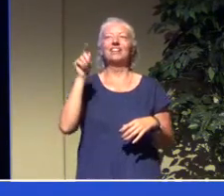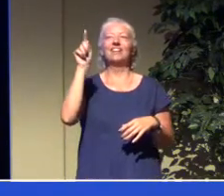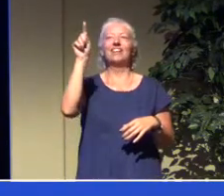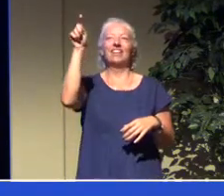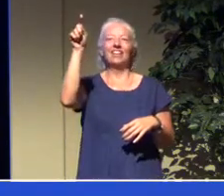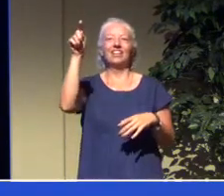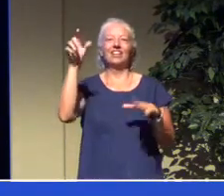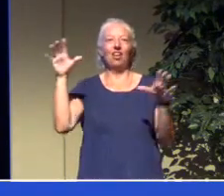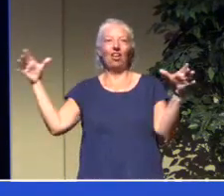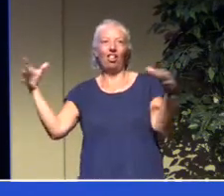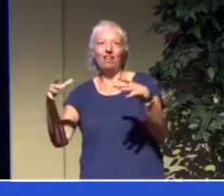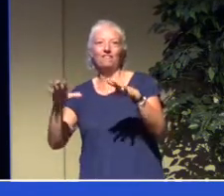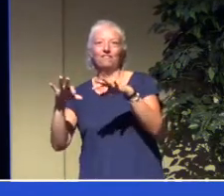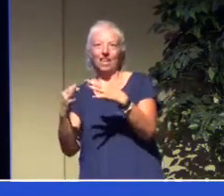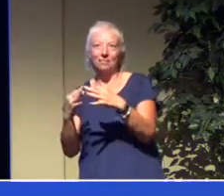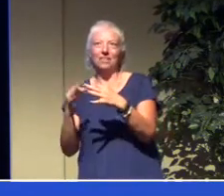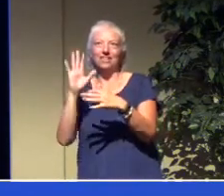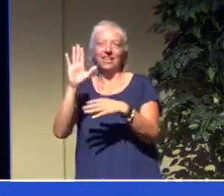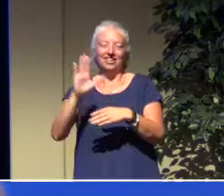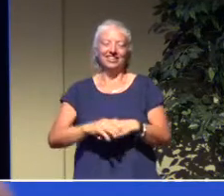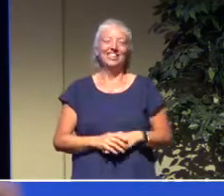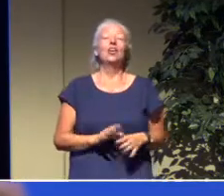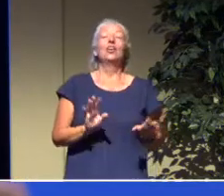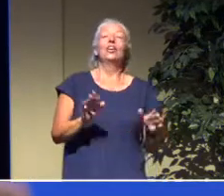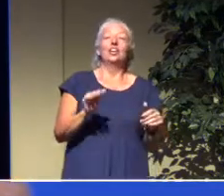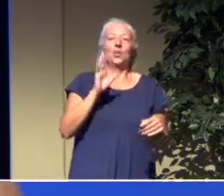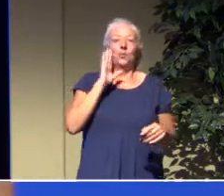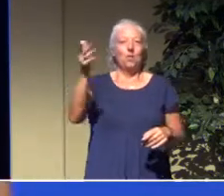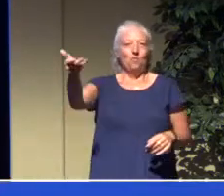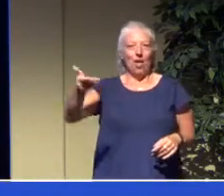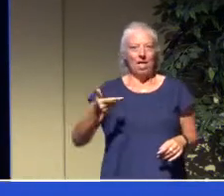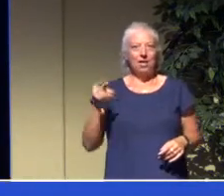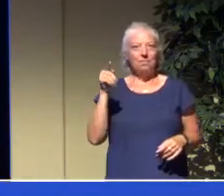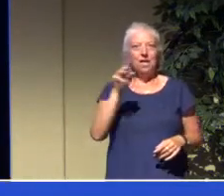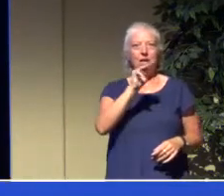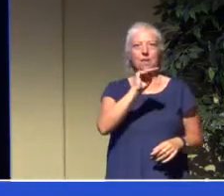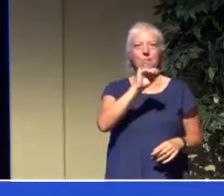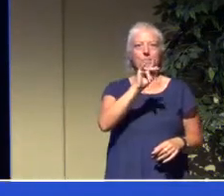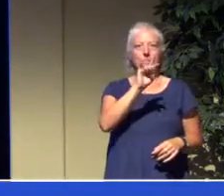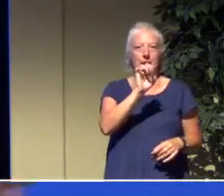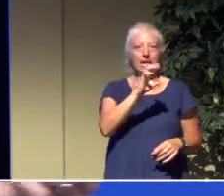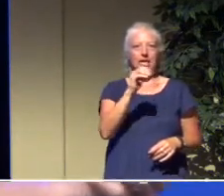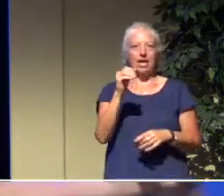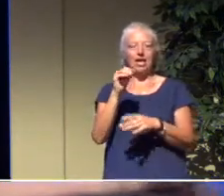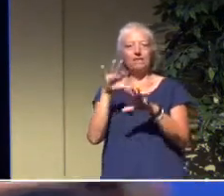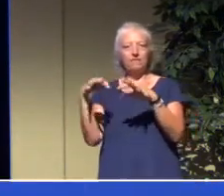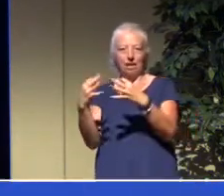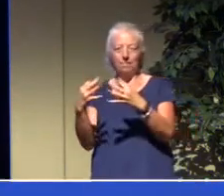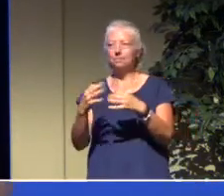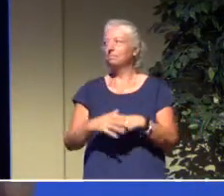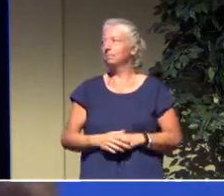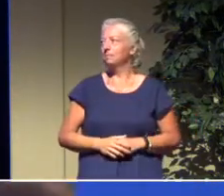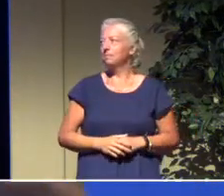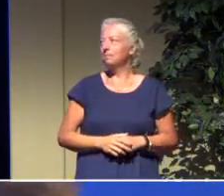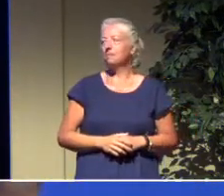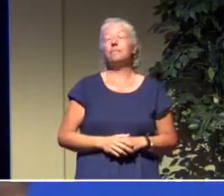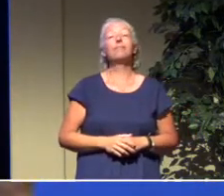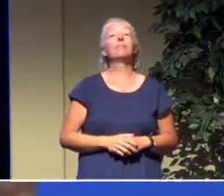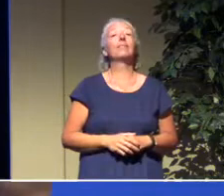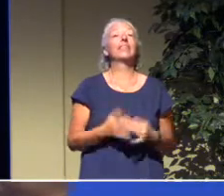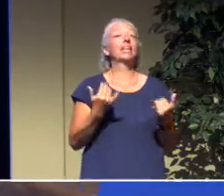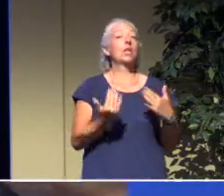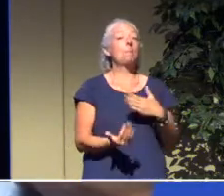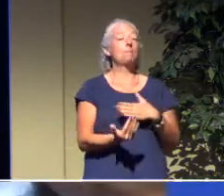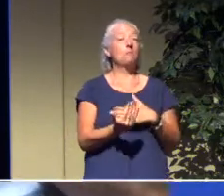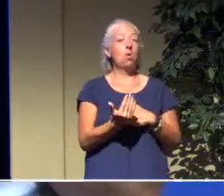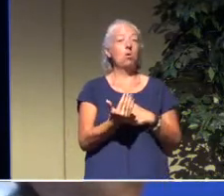family together, I guess. But anyway, we're gonna welcome them a little bit later. And also, this morning, we're going to be hearing